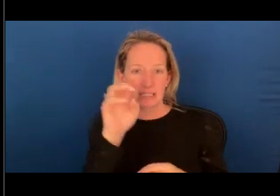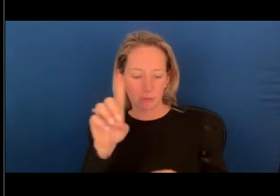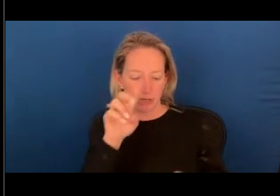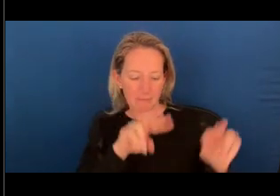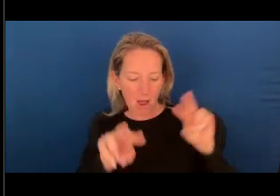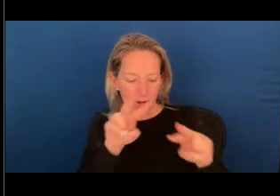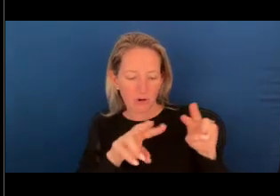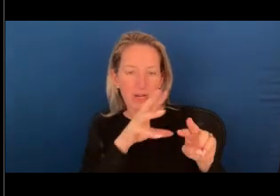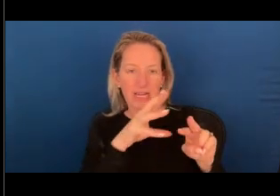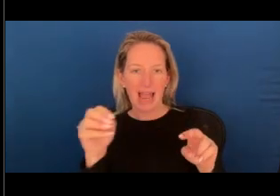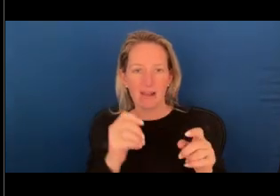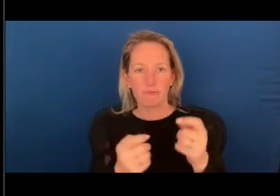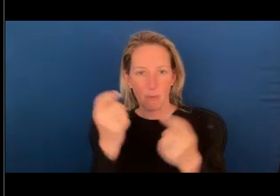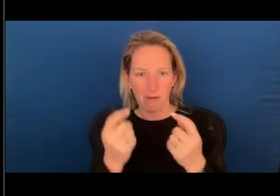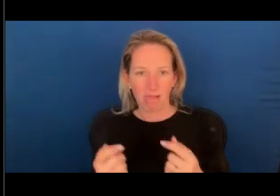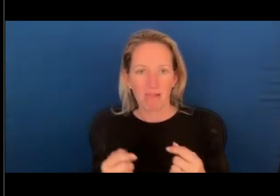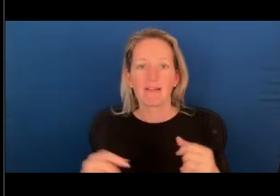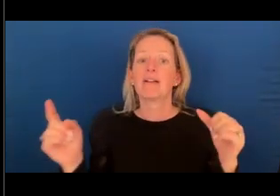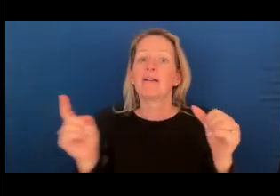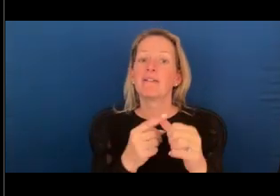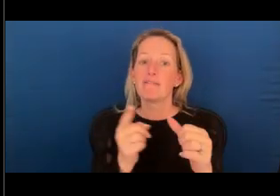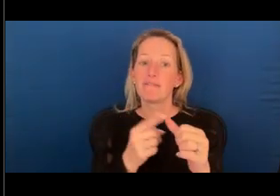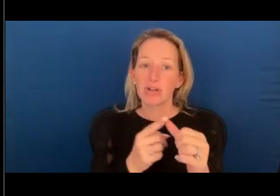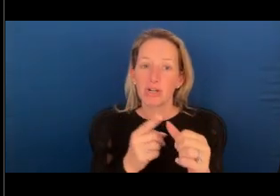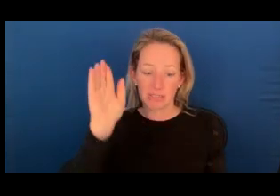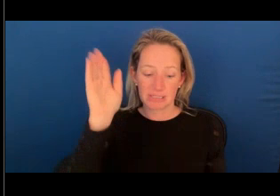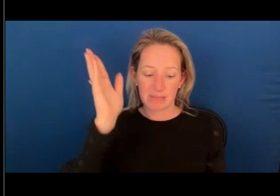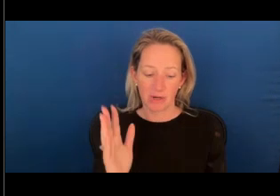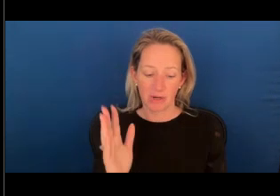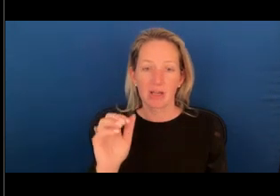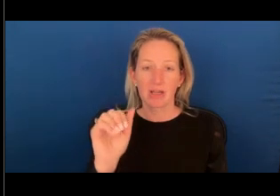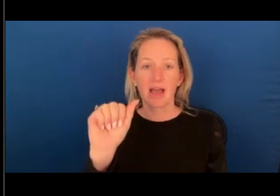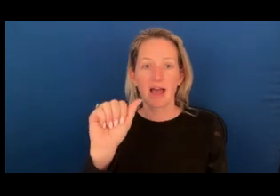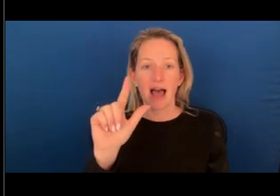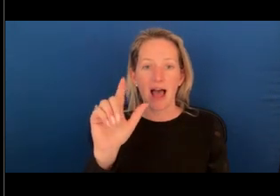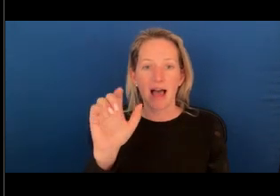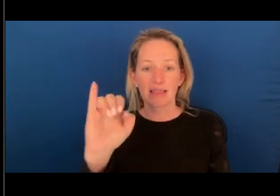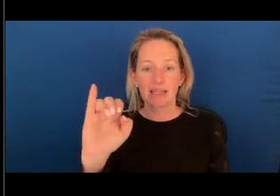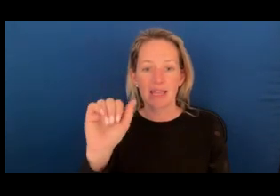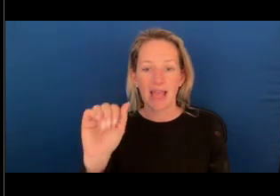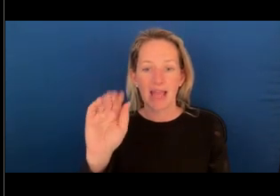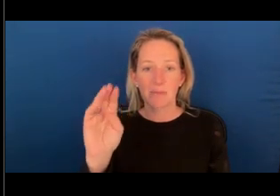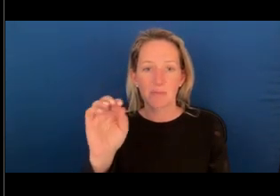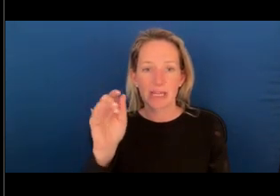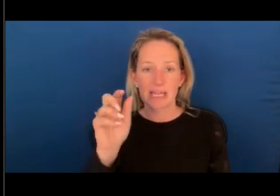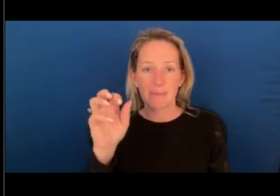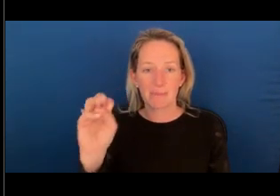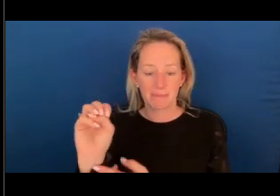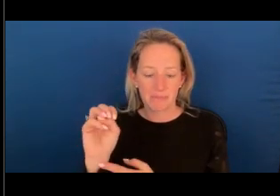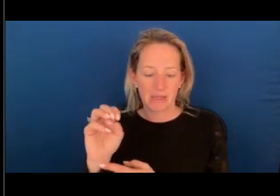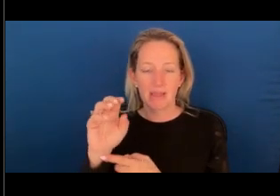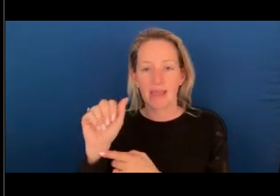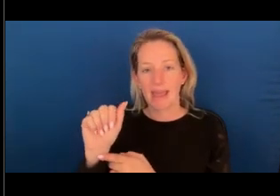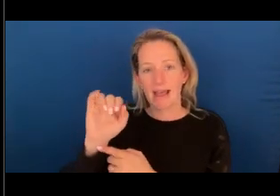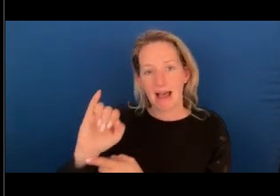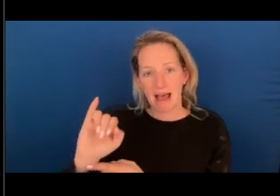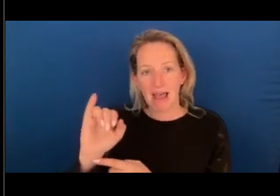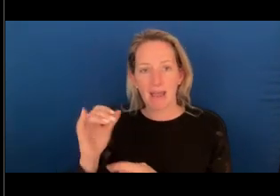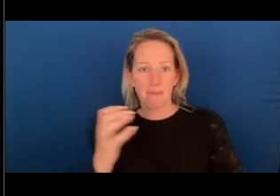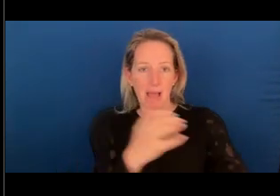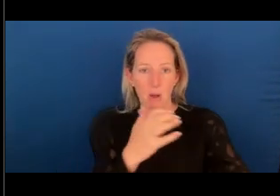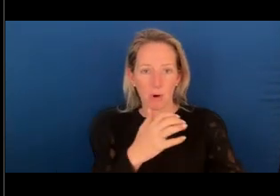first speaker to kick us off is Ali Ebrahimian, and his talk is titled AI-Powered